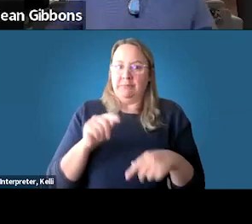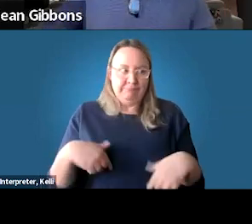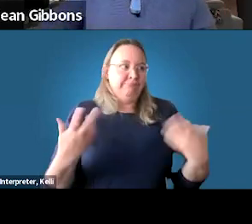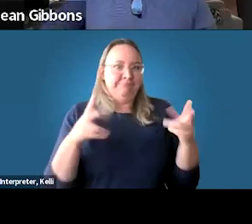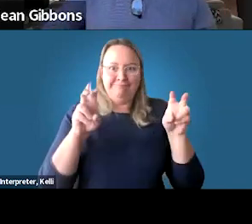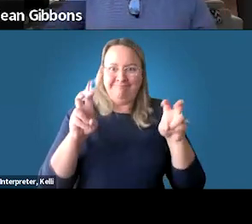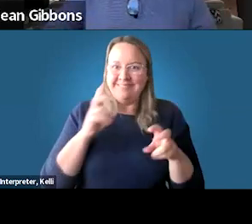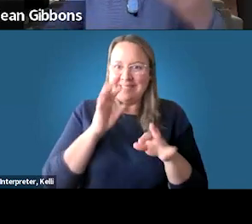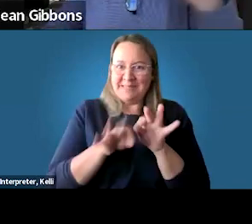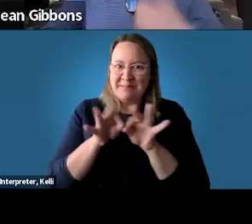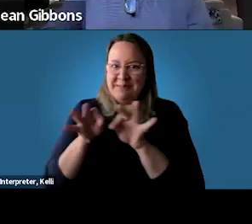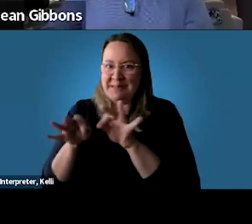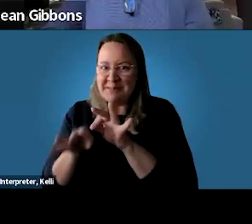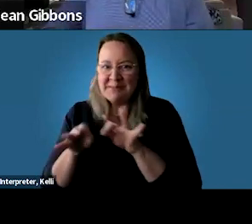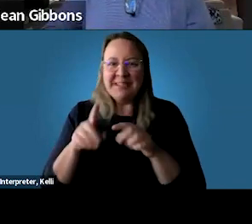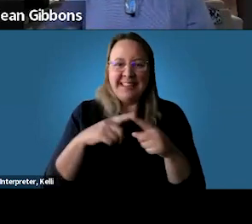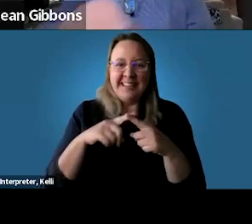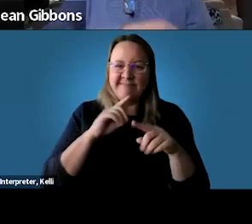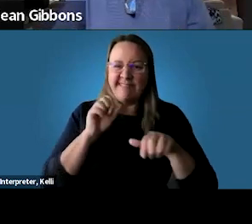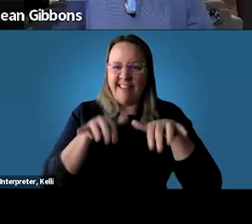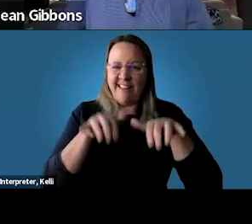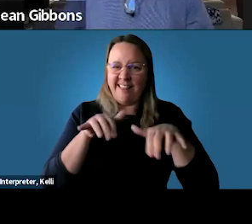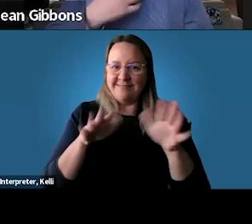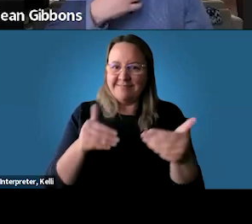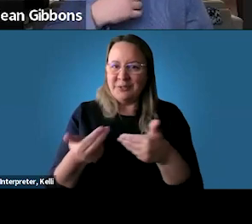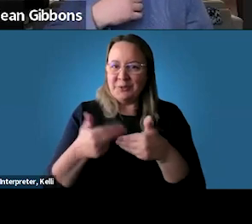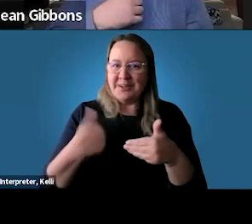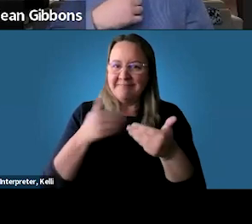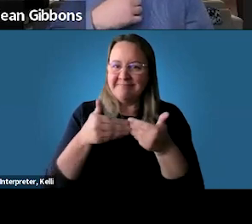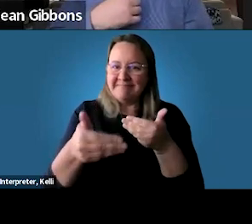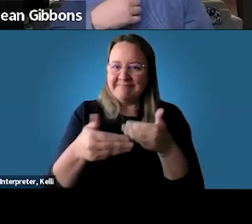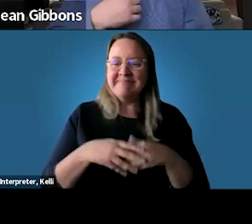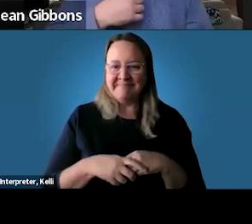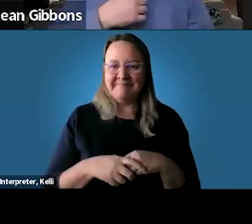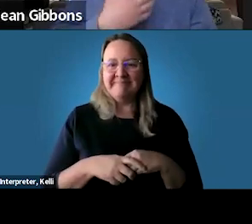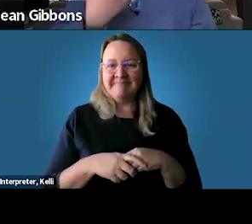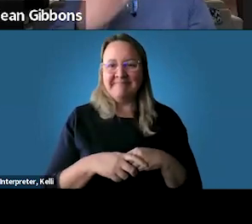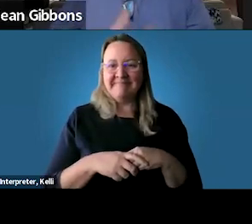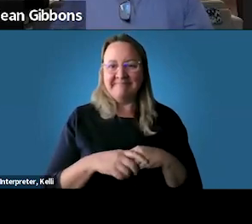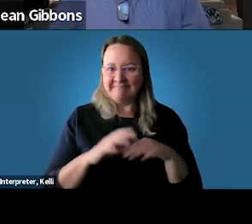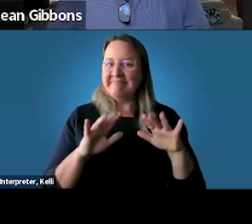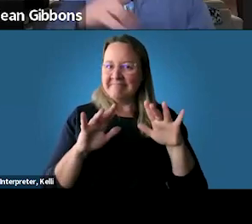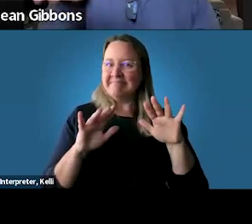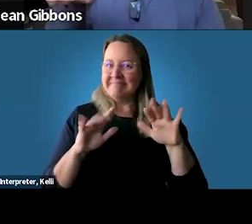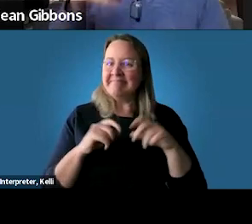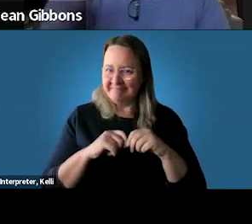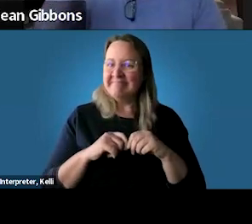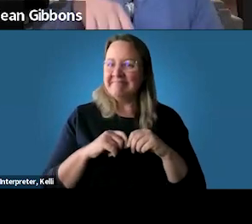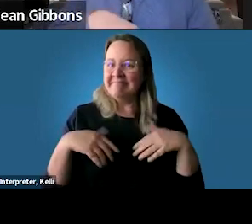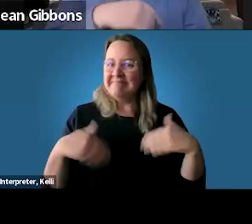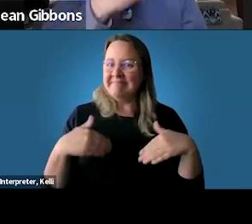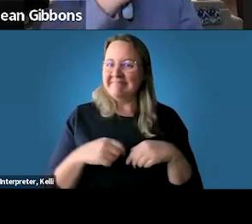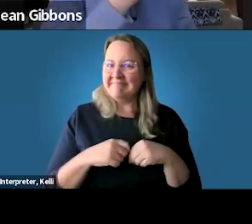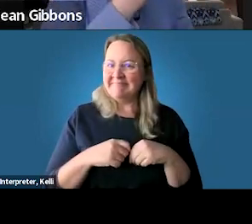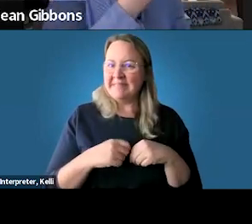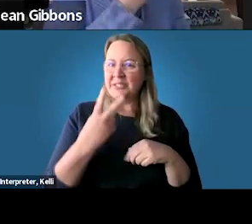don't mind. I'll model it for y'all, and then go ahead and join us. Simrit in meh. Okay. Meh's not 2 words, my friend. See